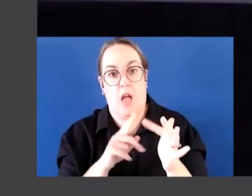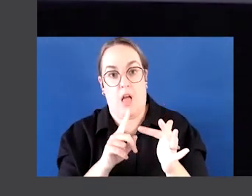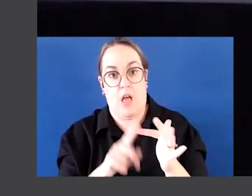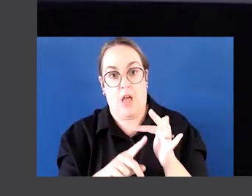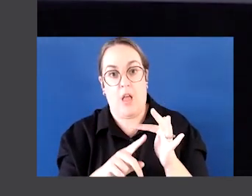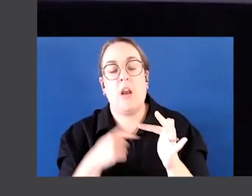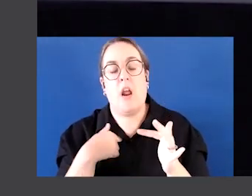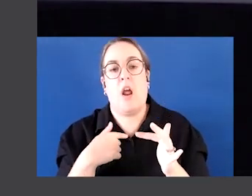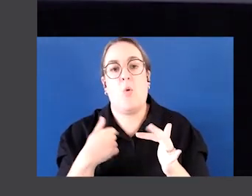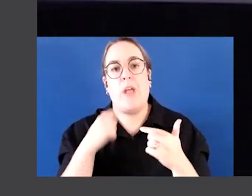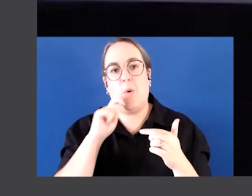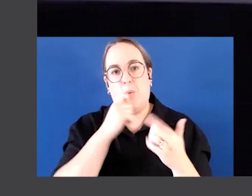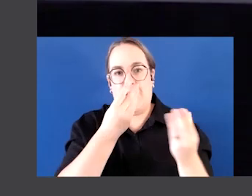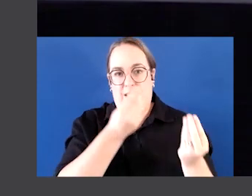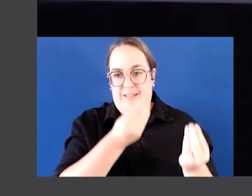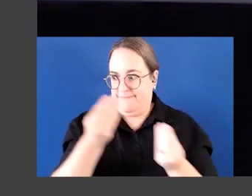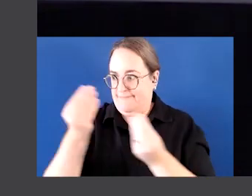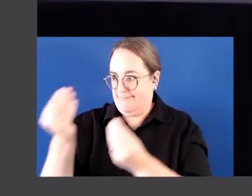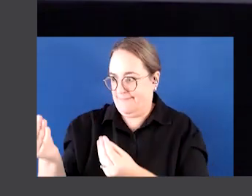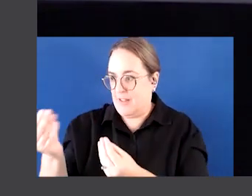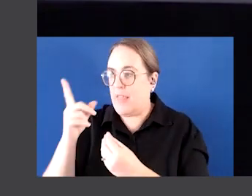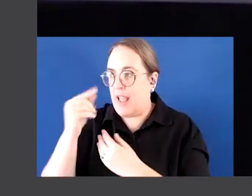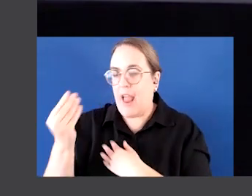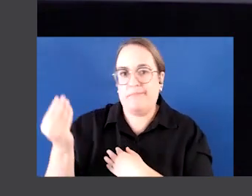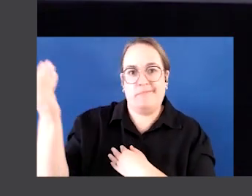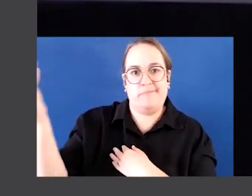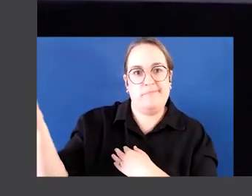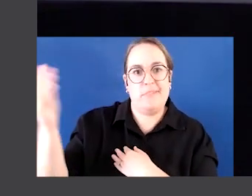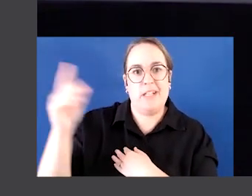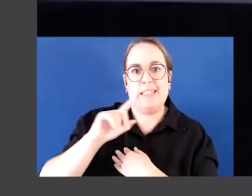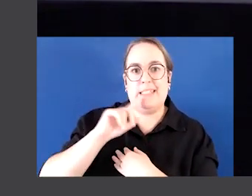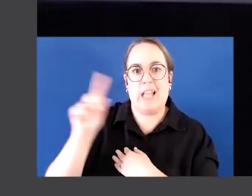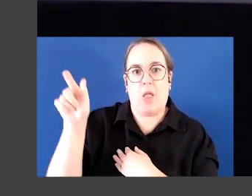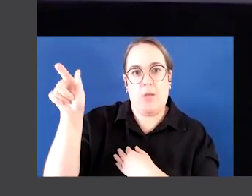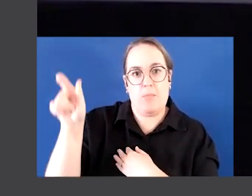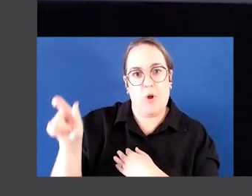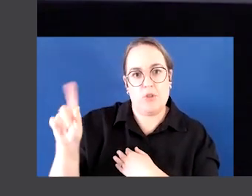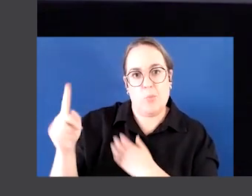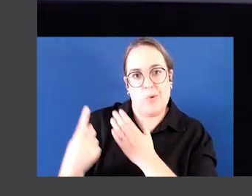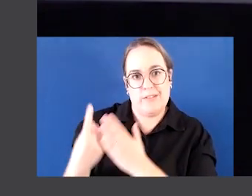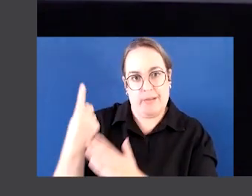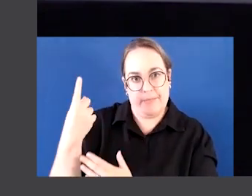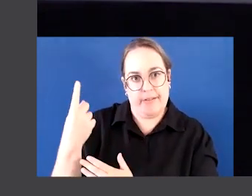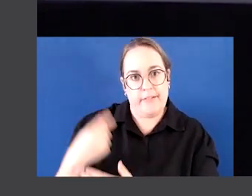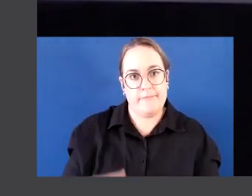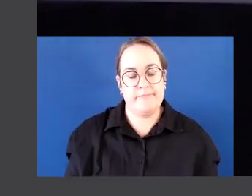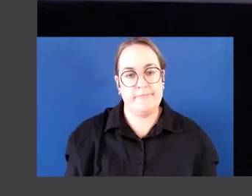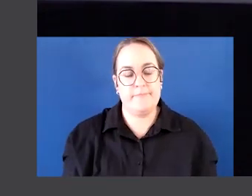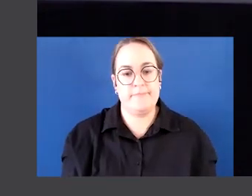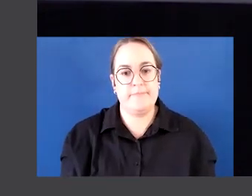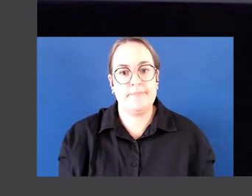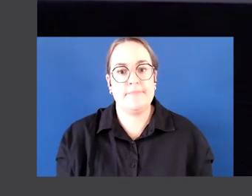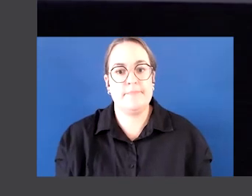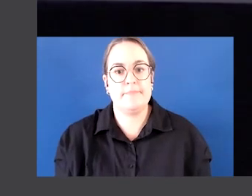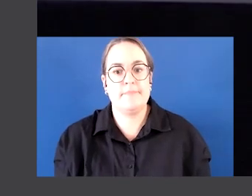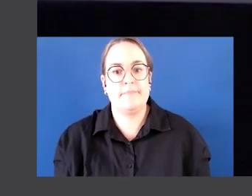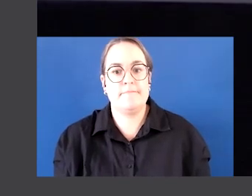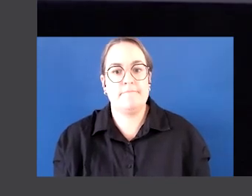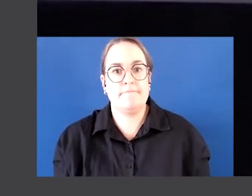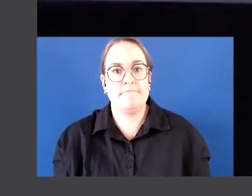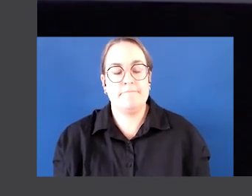progressed with their complaint if they'd like that. And we certainly would do that if that was part of the alleger's